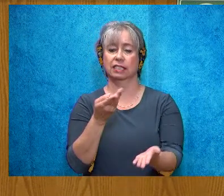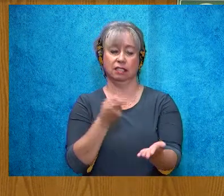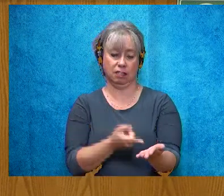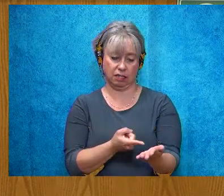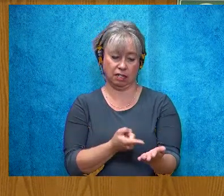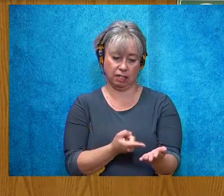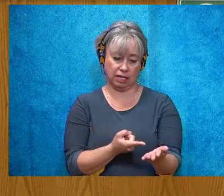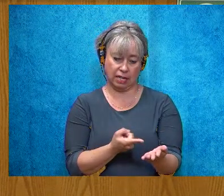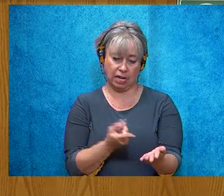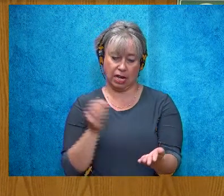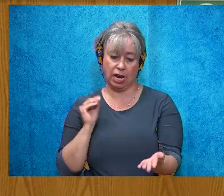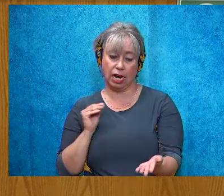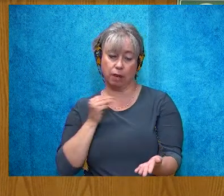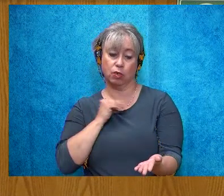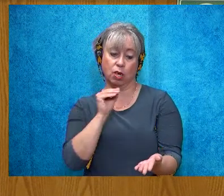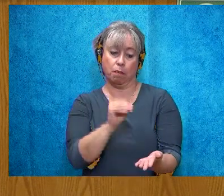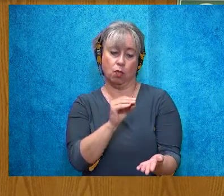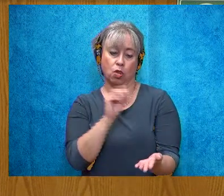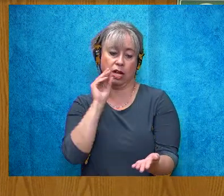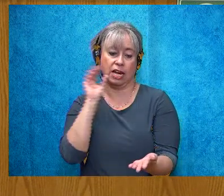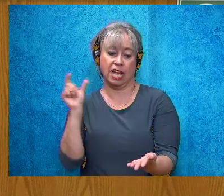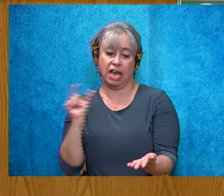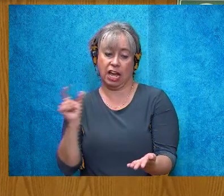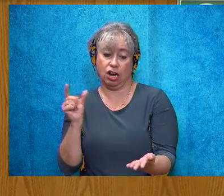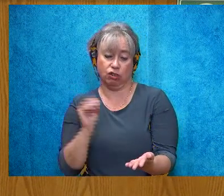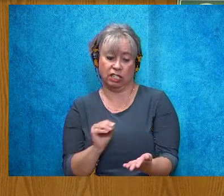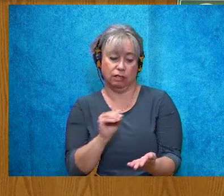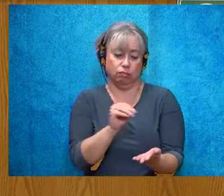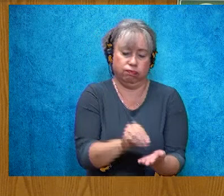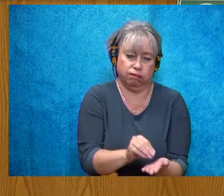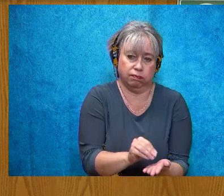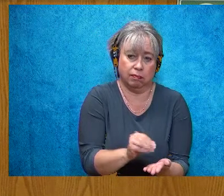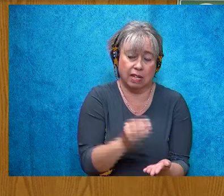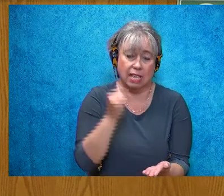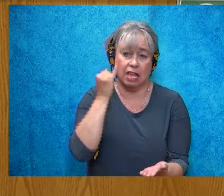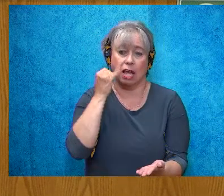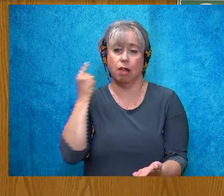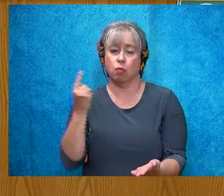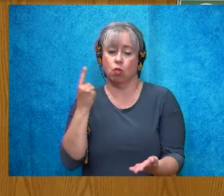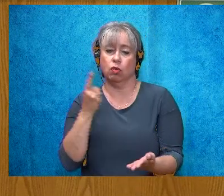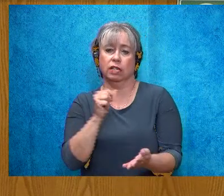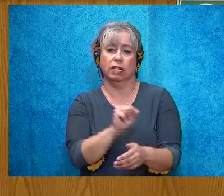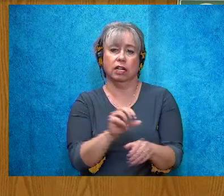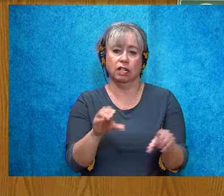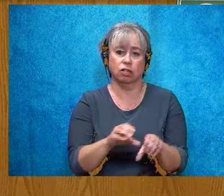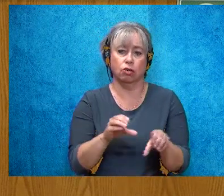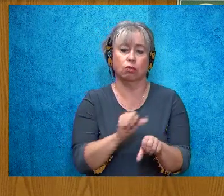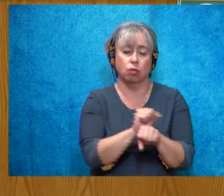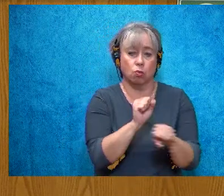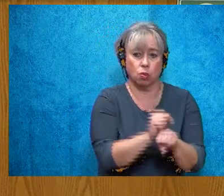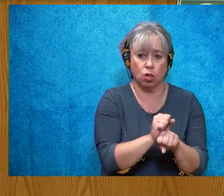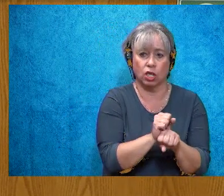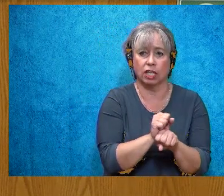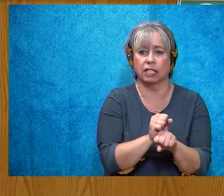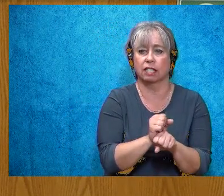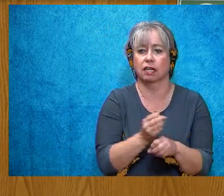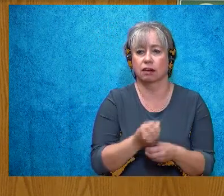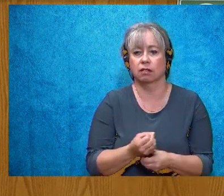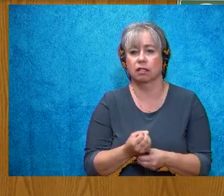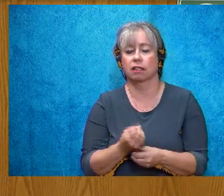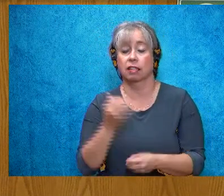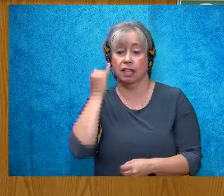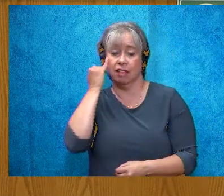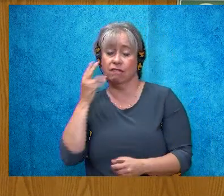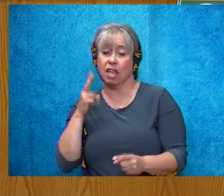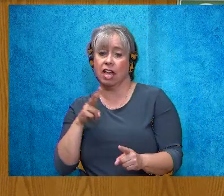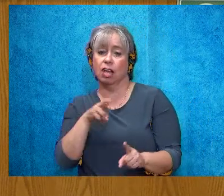this object. I am only doing work if the object moves in the direction of the force that I'm applying to it. For